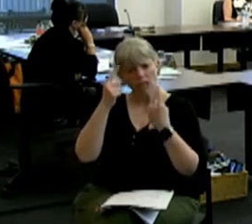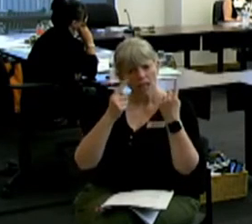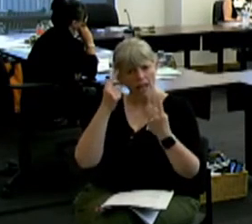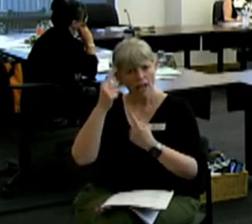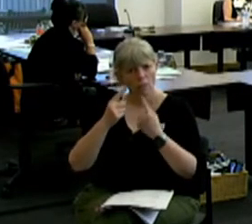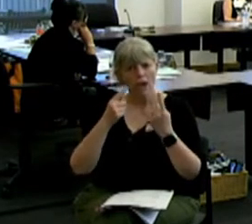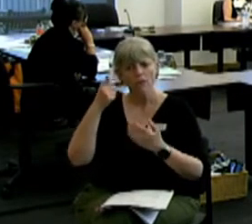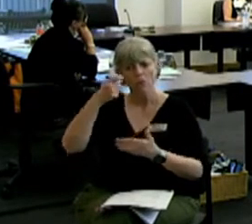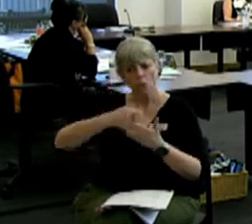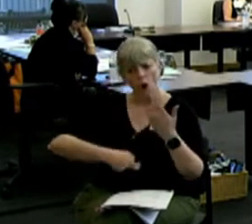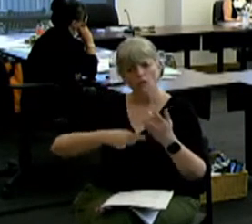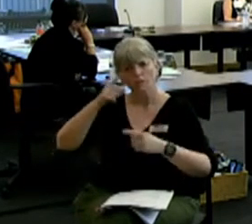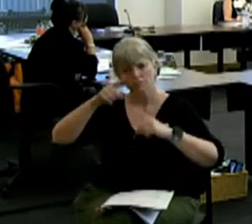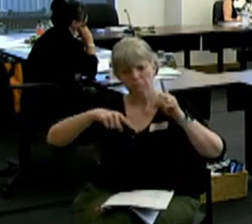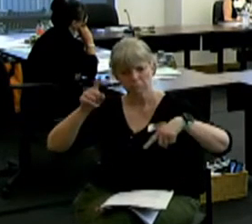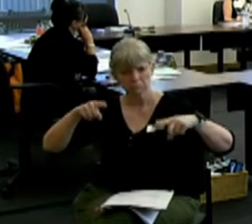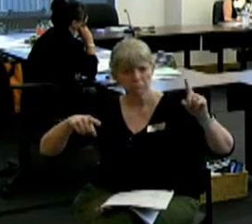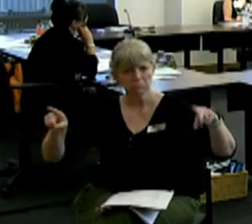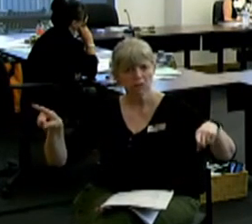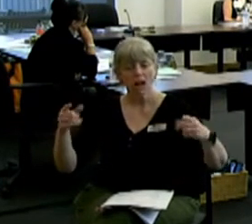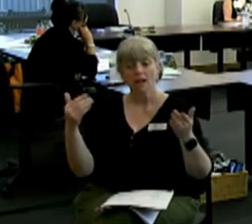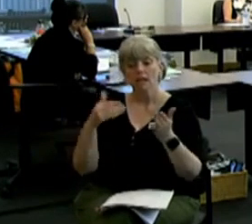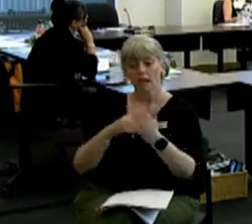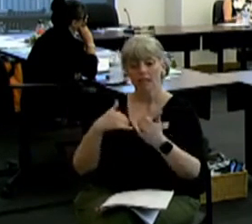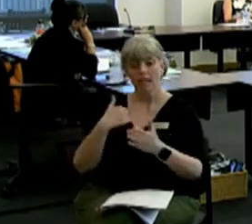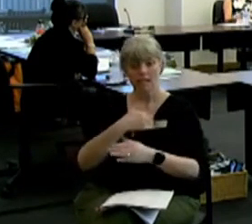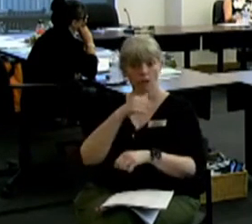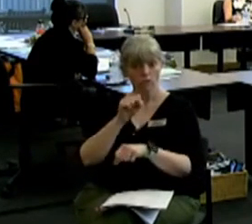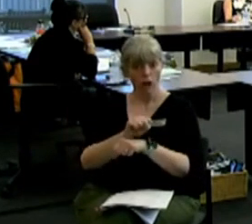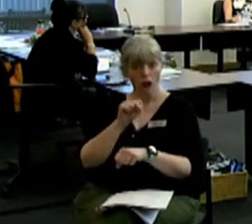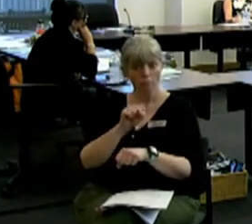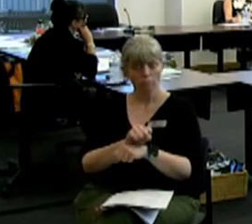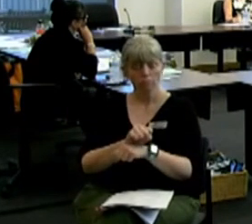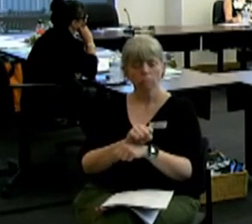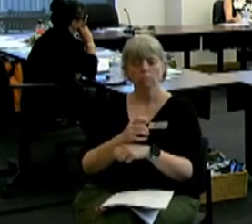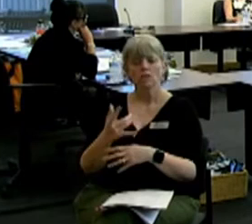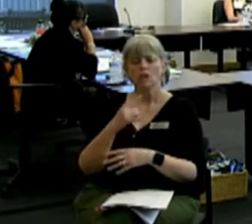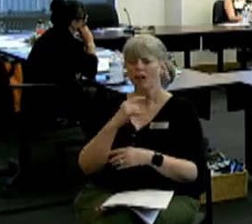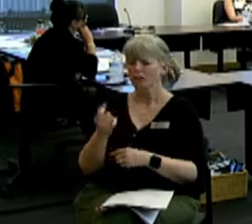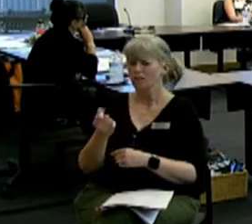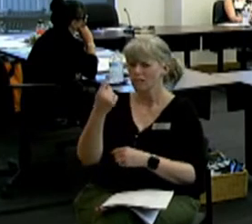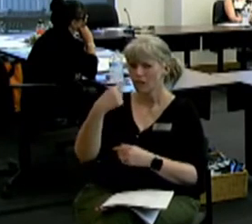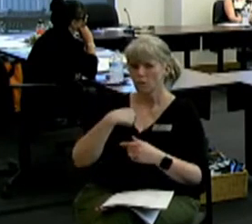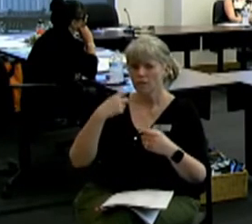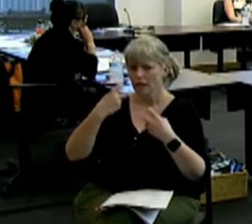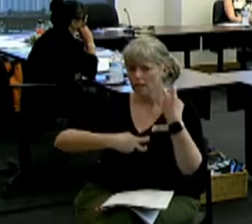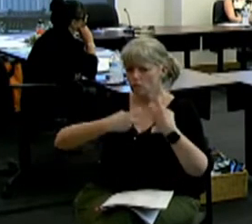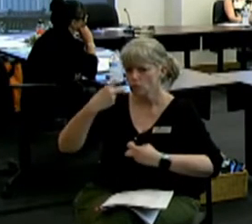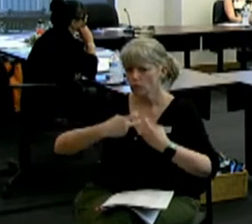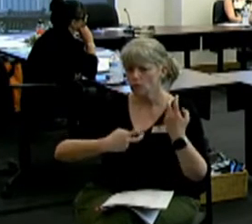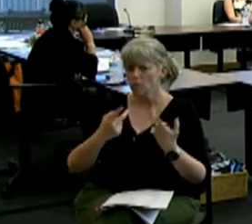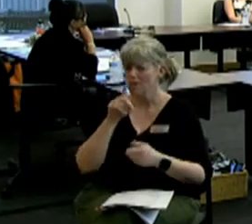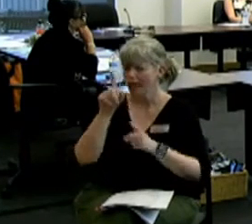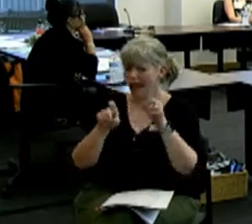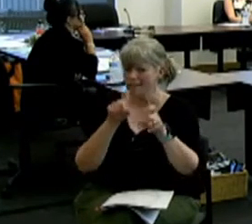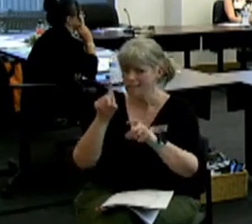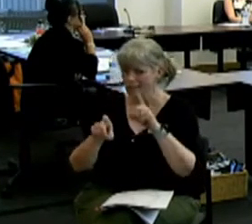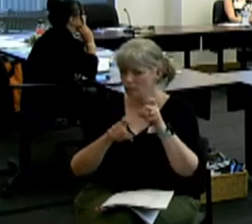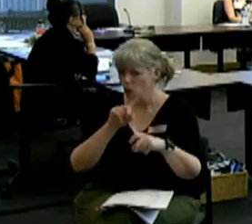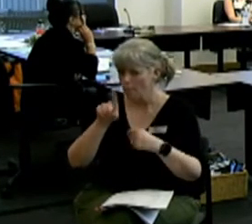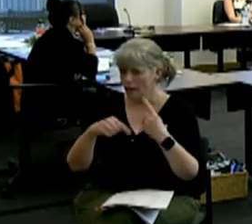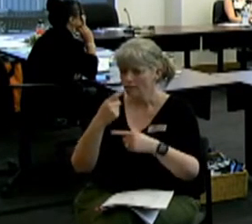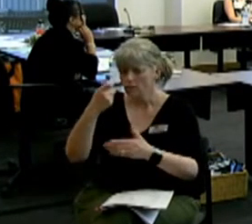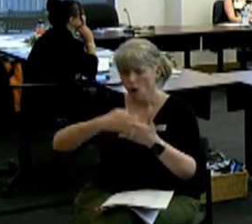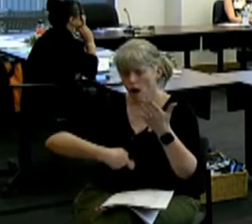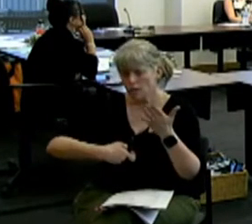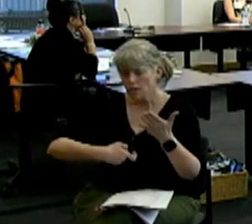of different things. And again, that's our job. So I don't understand what the issue is with asking questions about